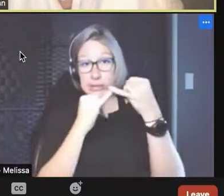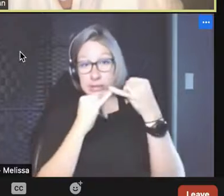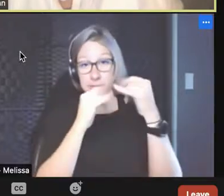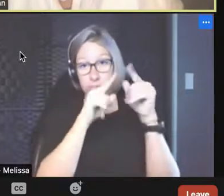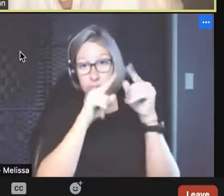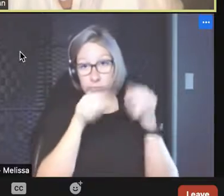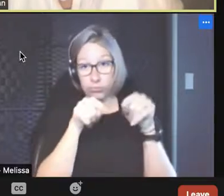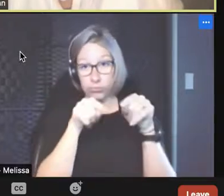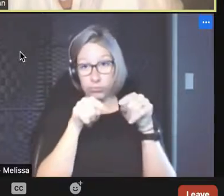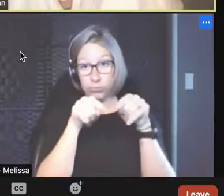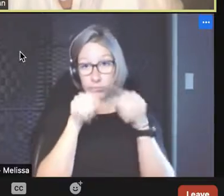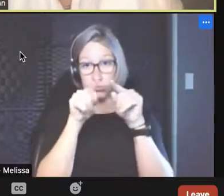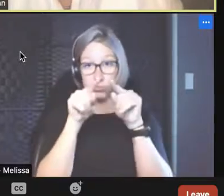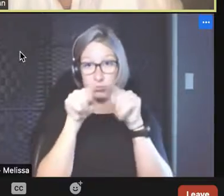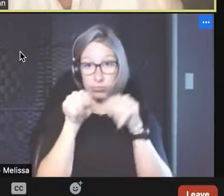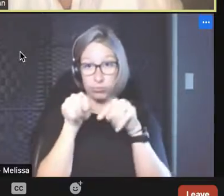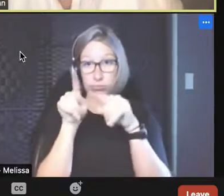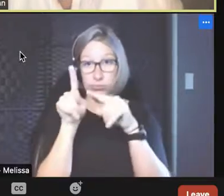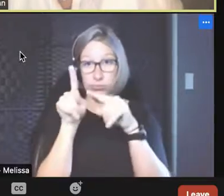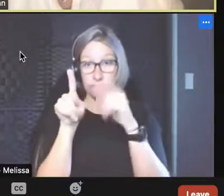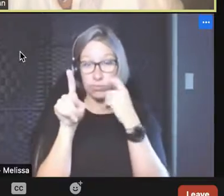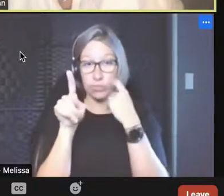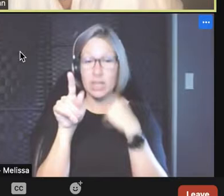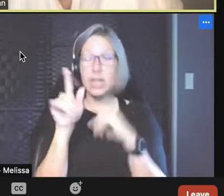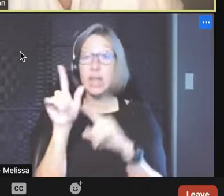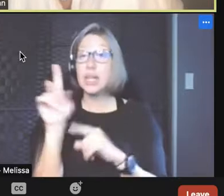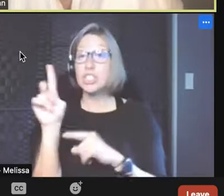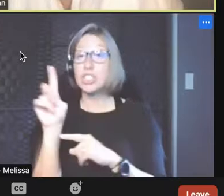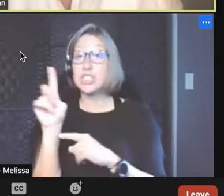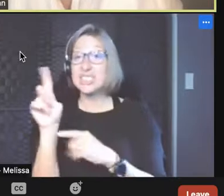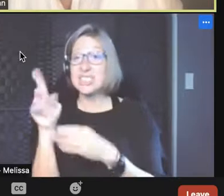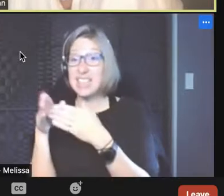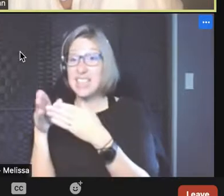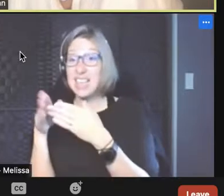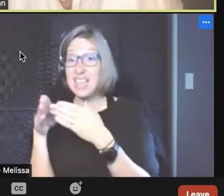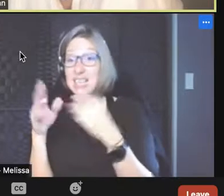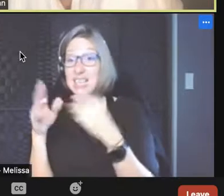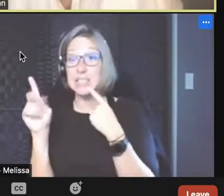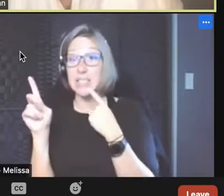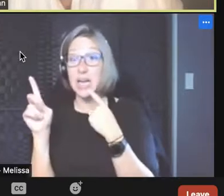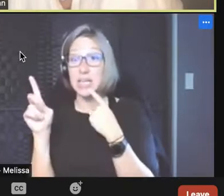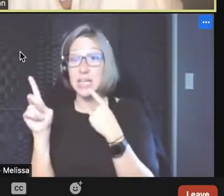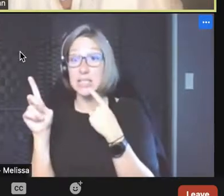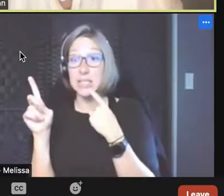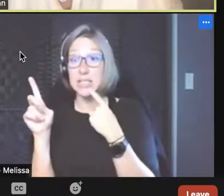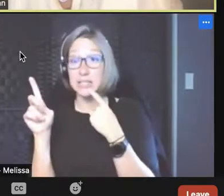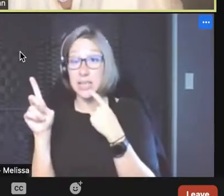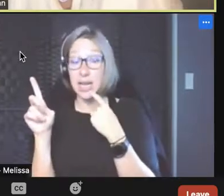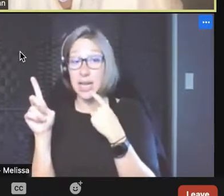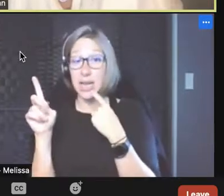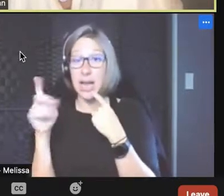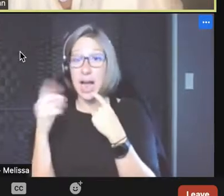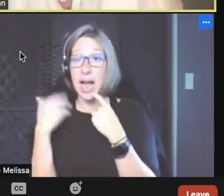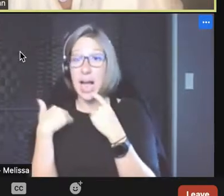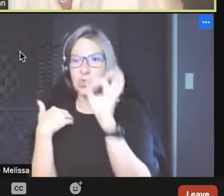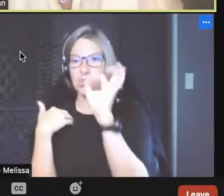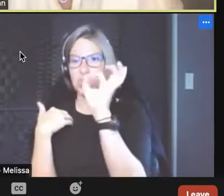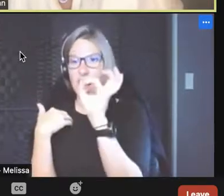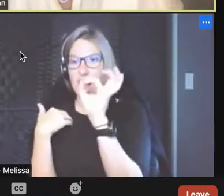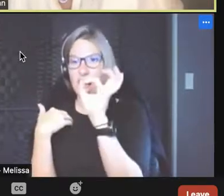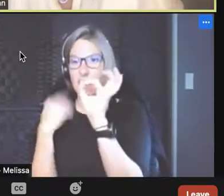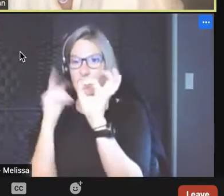down. The letter D is at the end of the word. It says D, and it has a round part and a